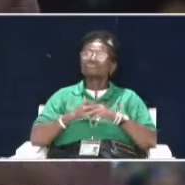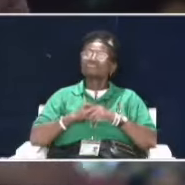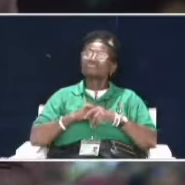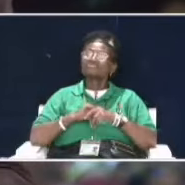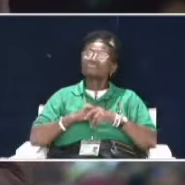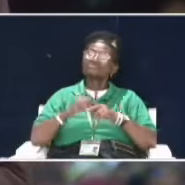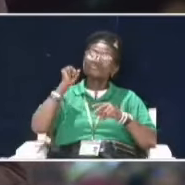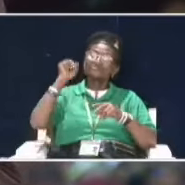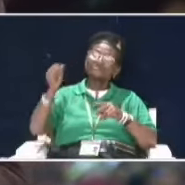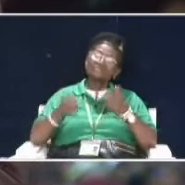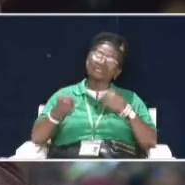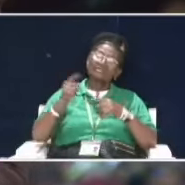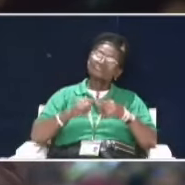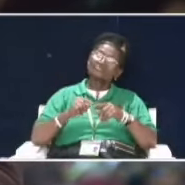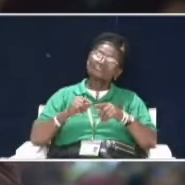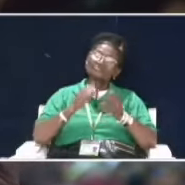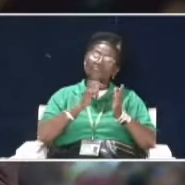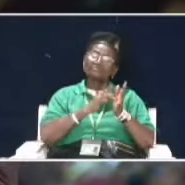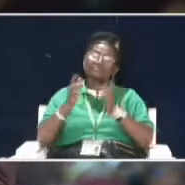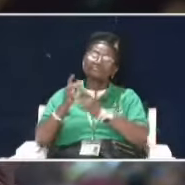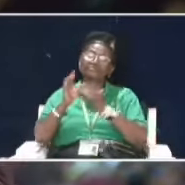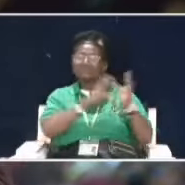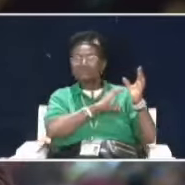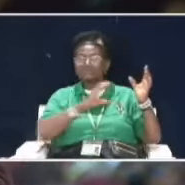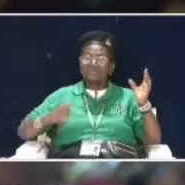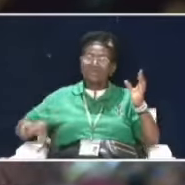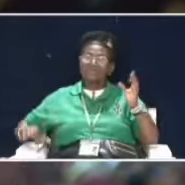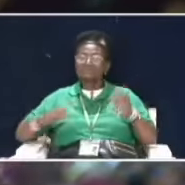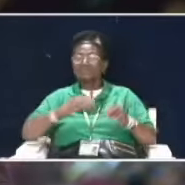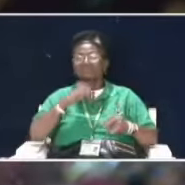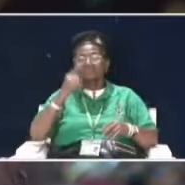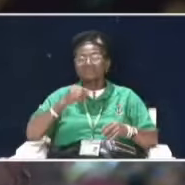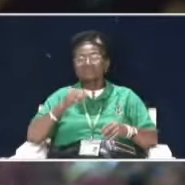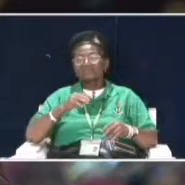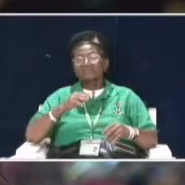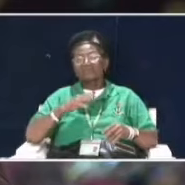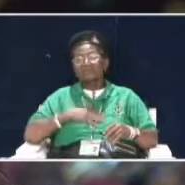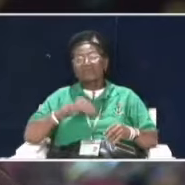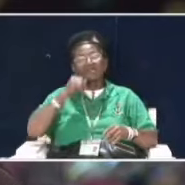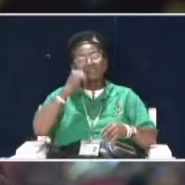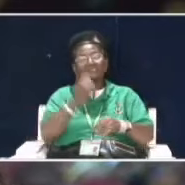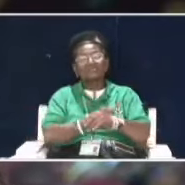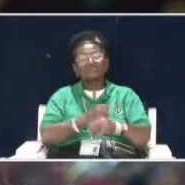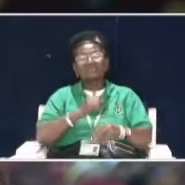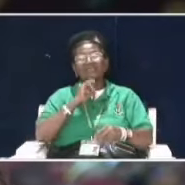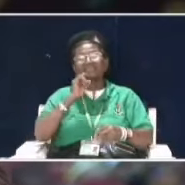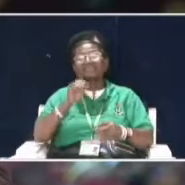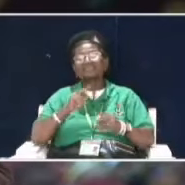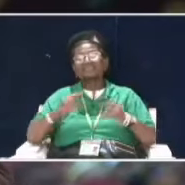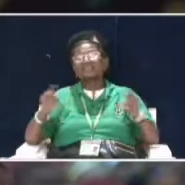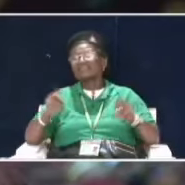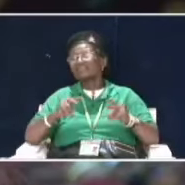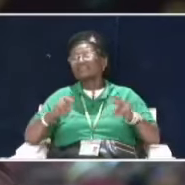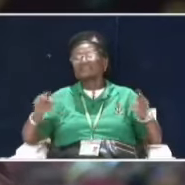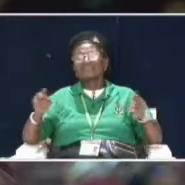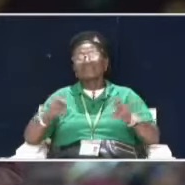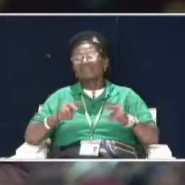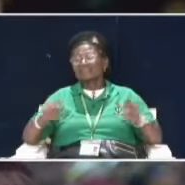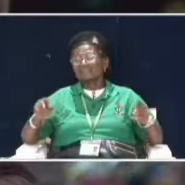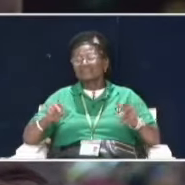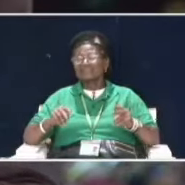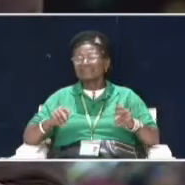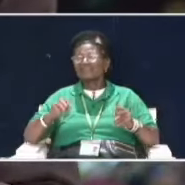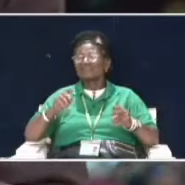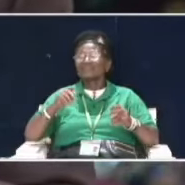She came to Jesus Christ and said, "My daughter is grievously vexed of the devil.